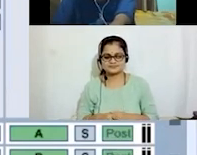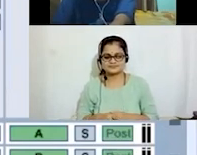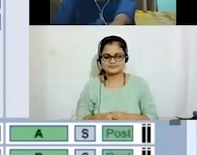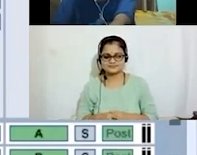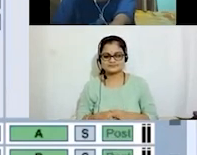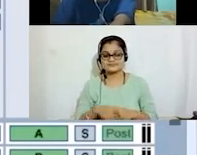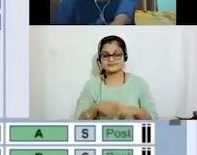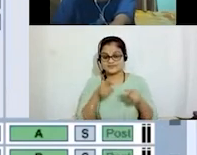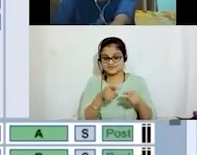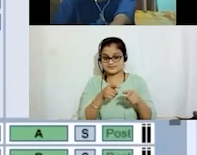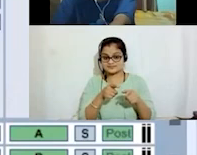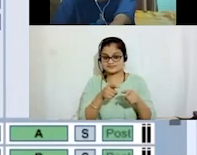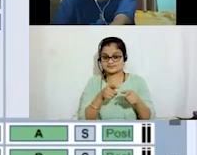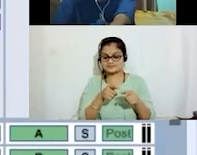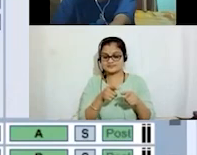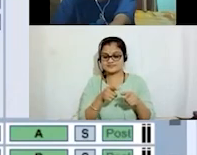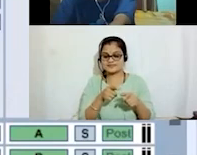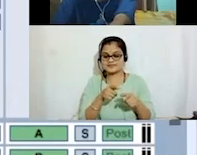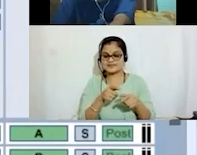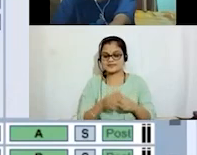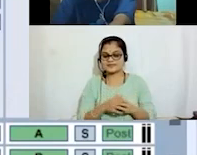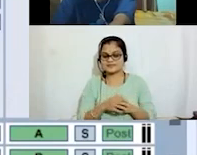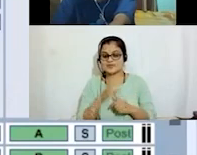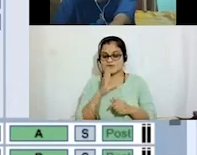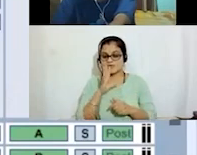So this is I actually came up